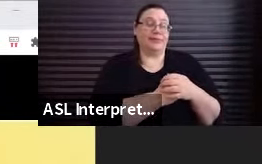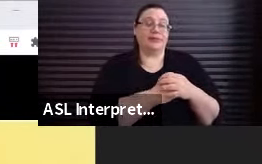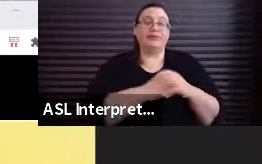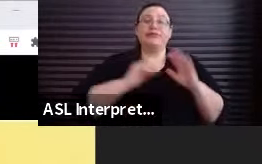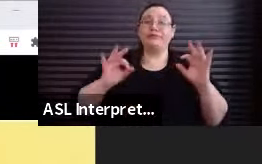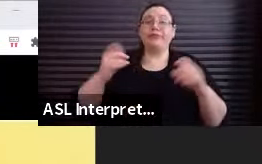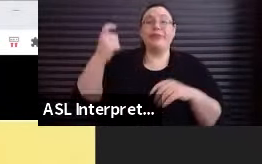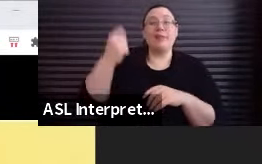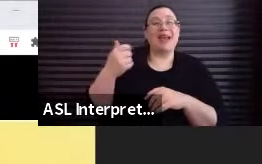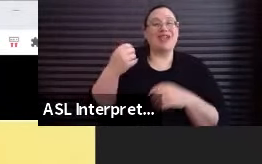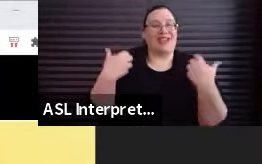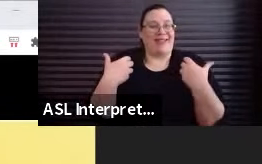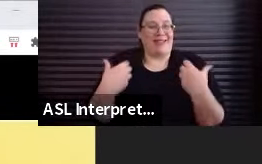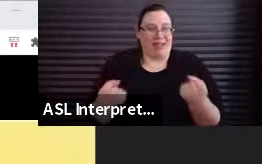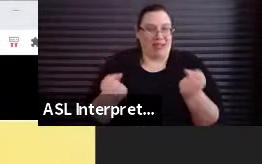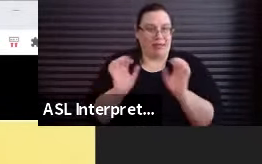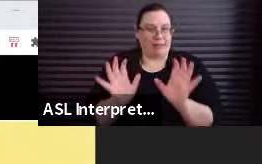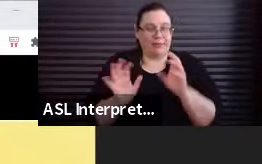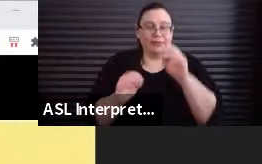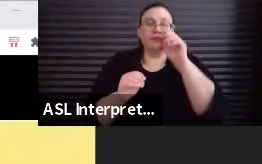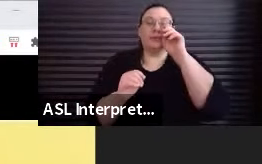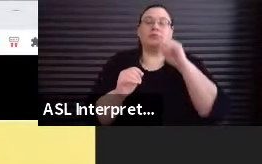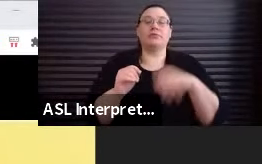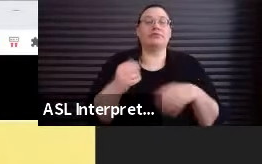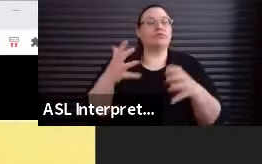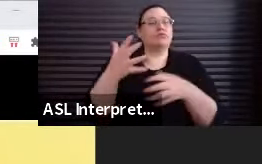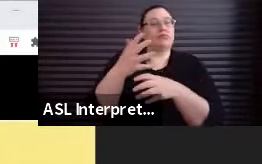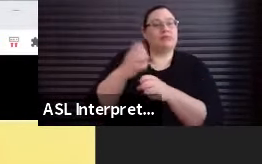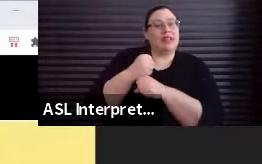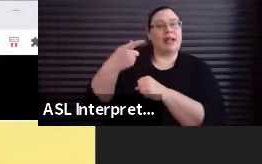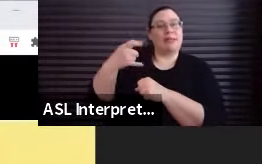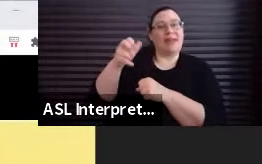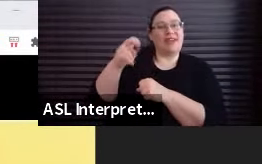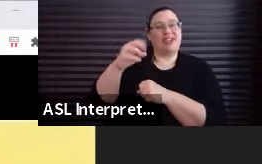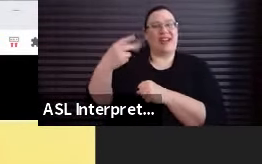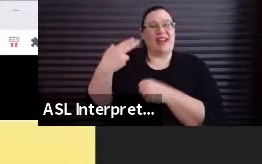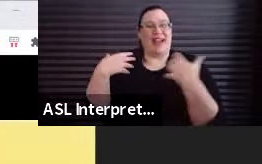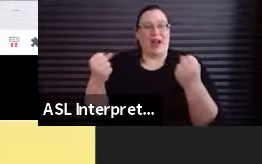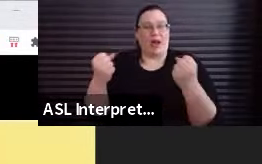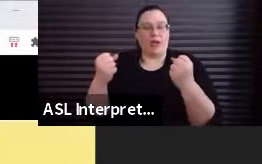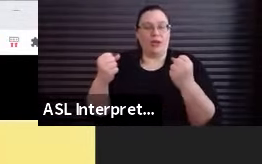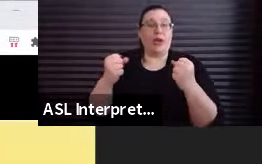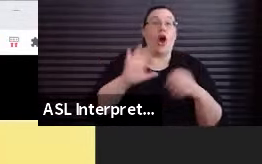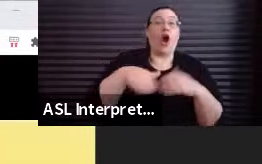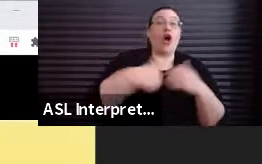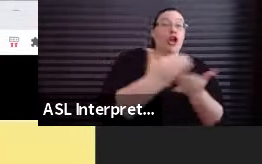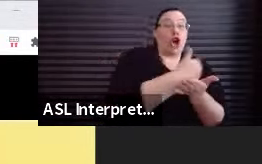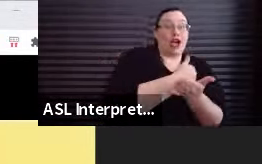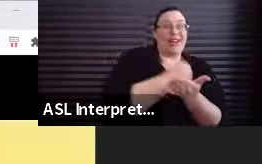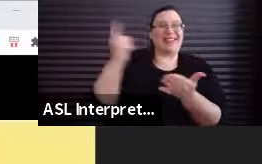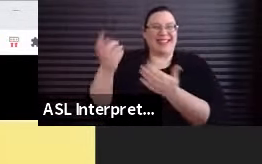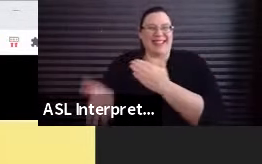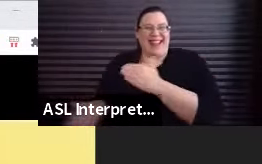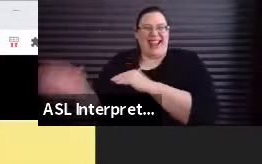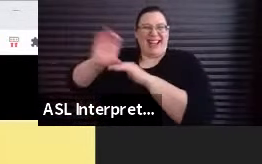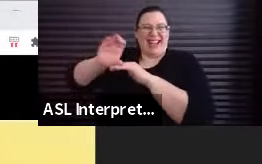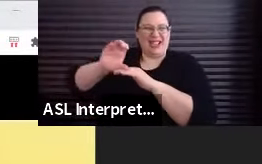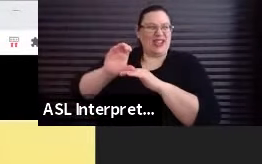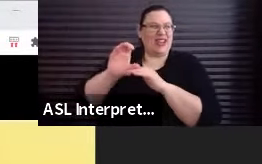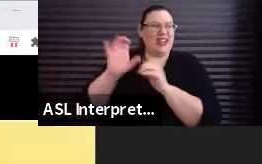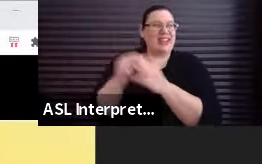Pension and health. You receive pension and health at top of all of your earnings. Pension and health is at